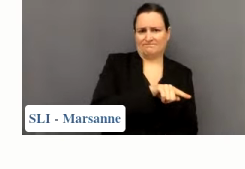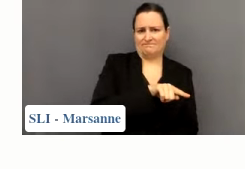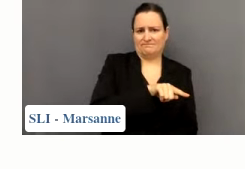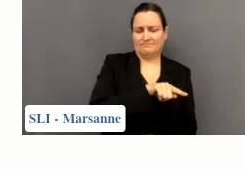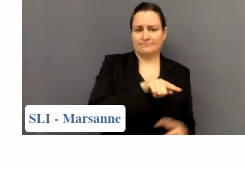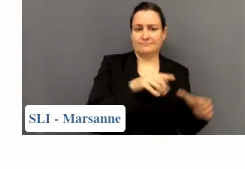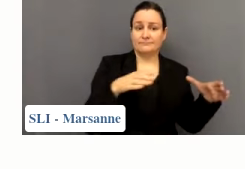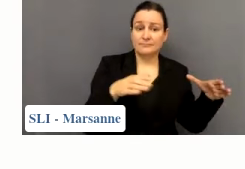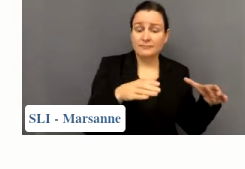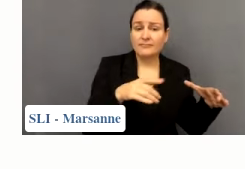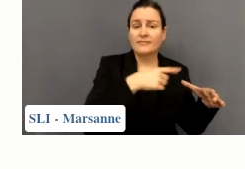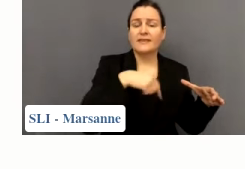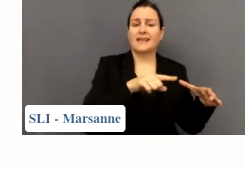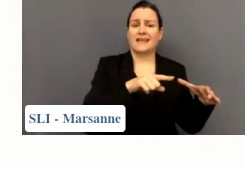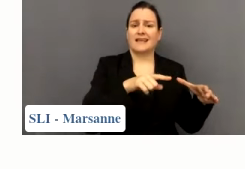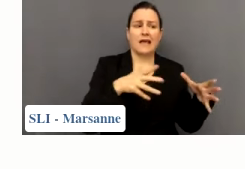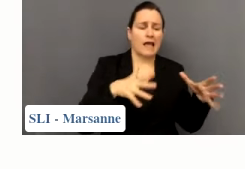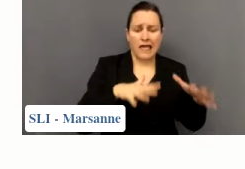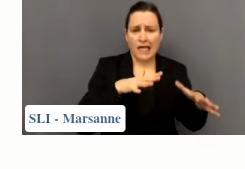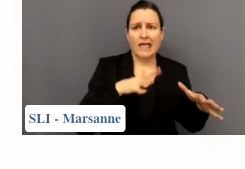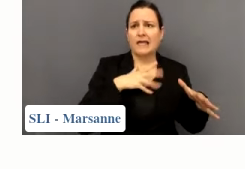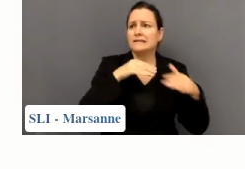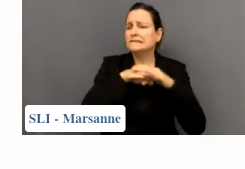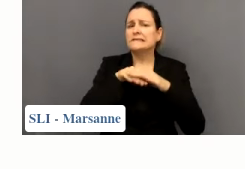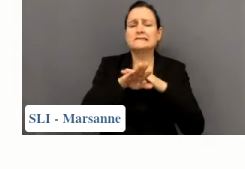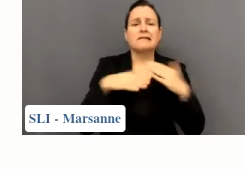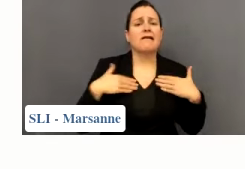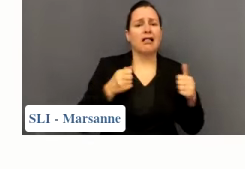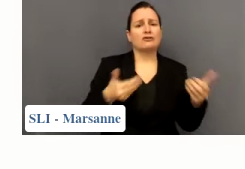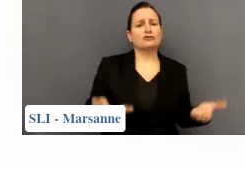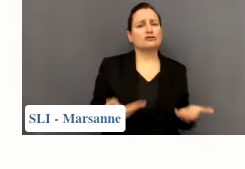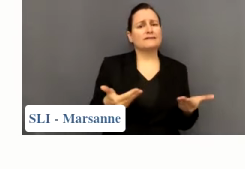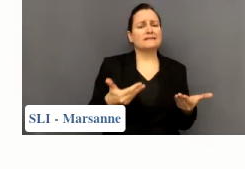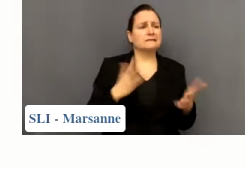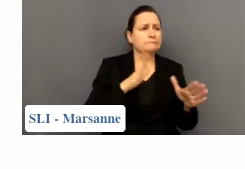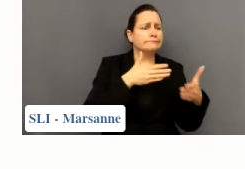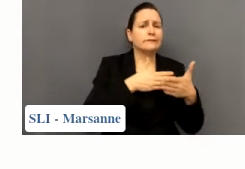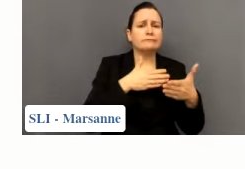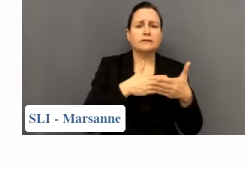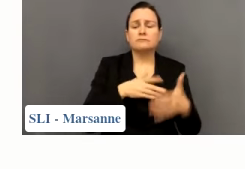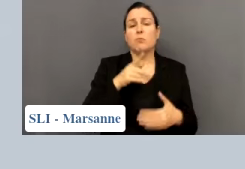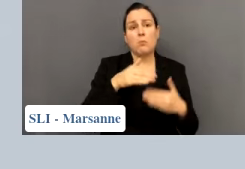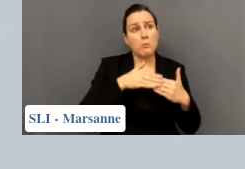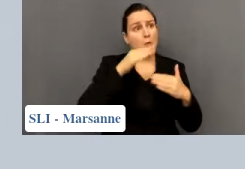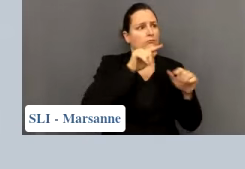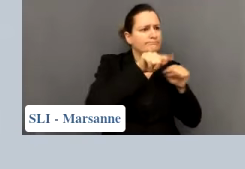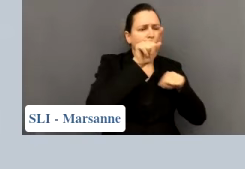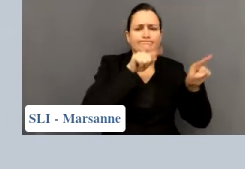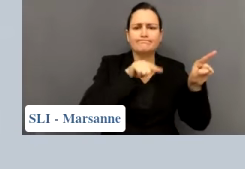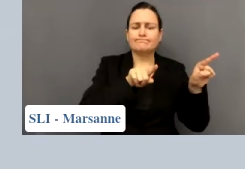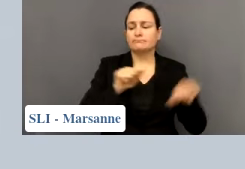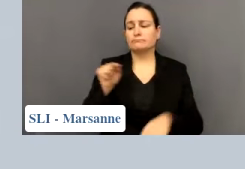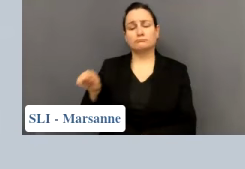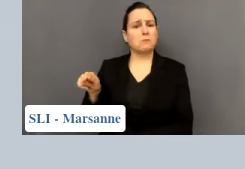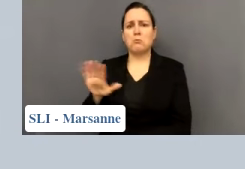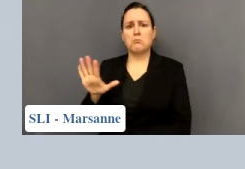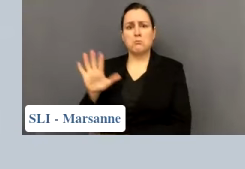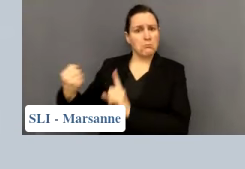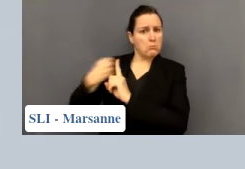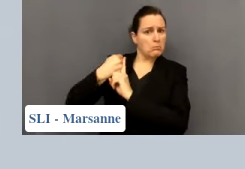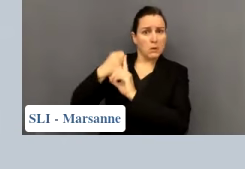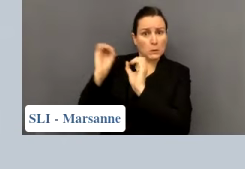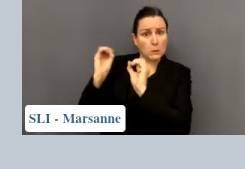for accessing health services compared to women who had not experienced sexual violence. While the longitudinal study